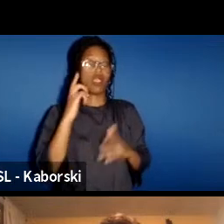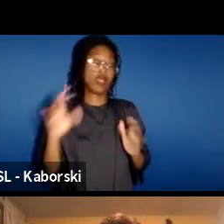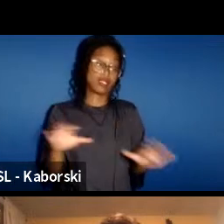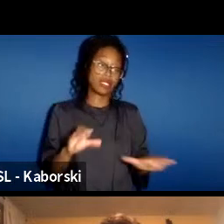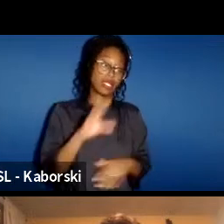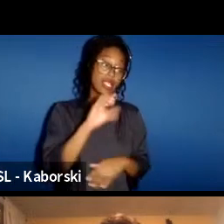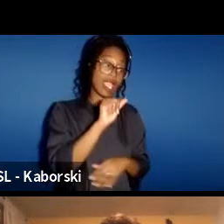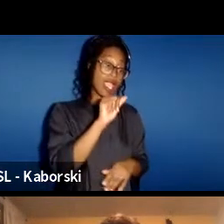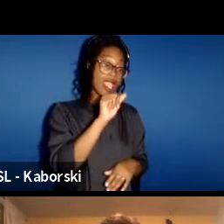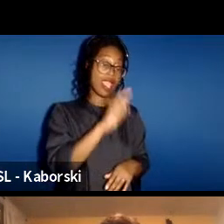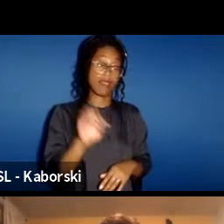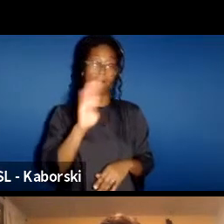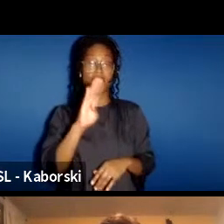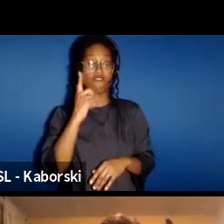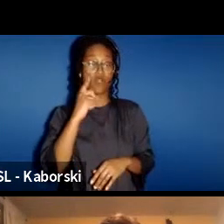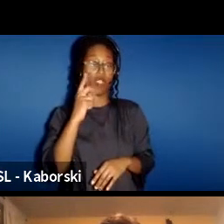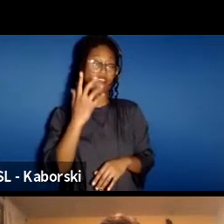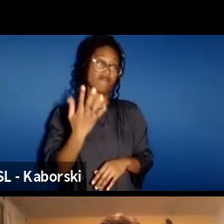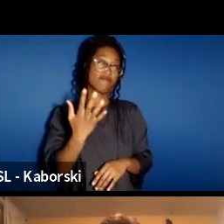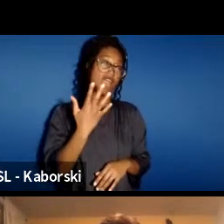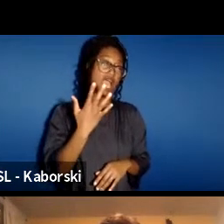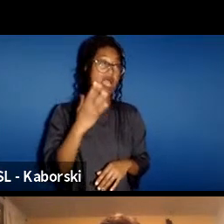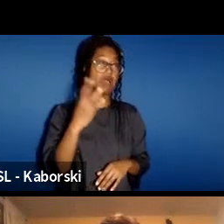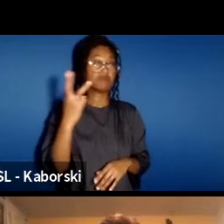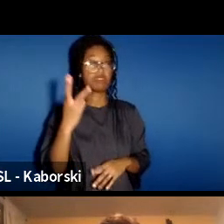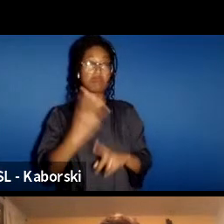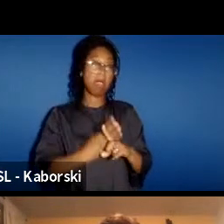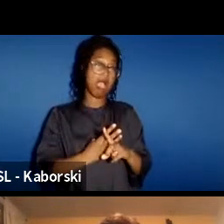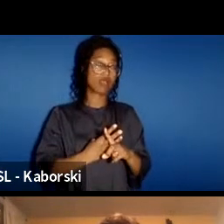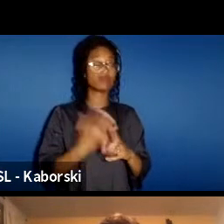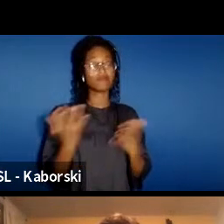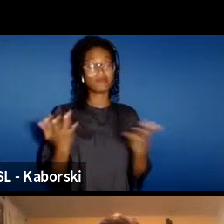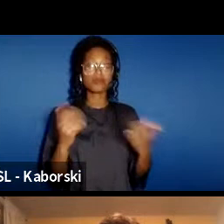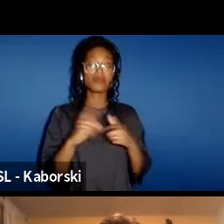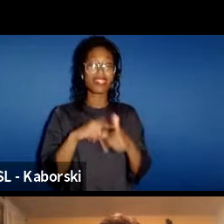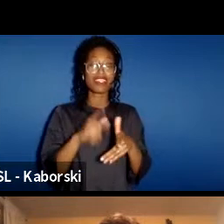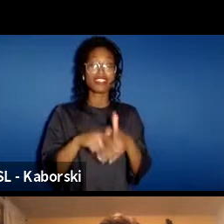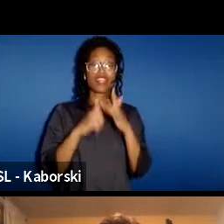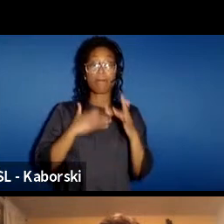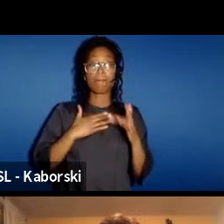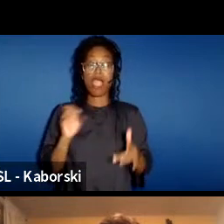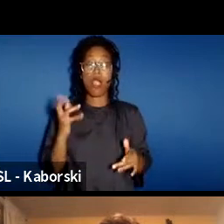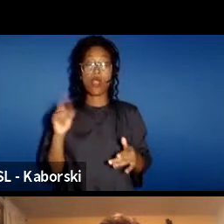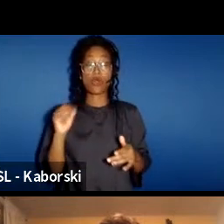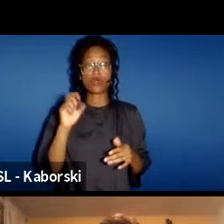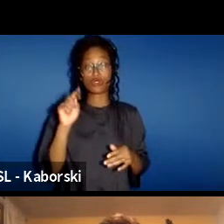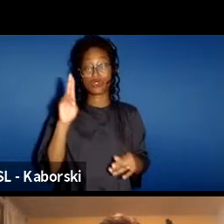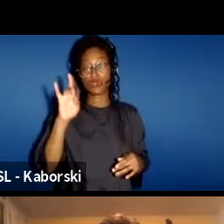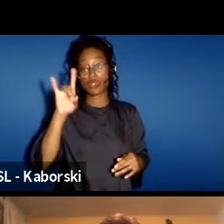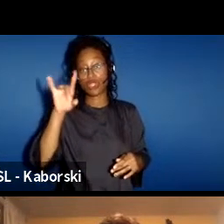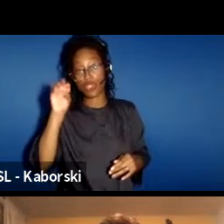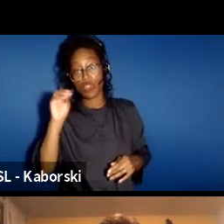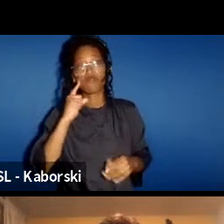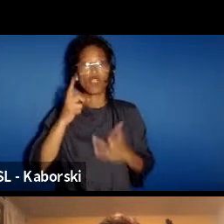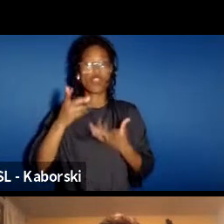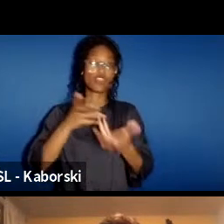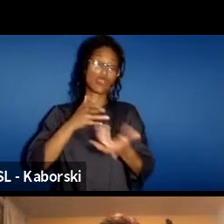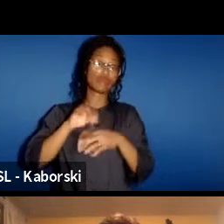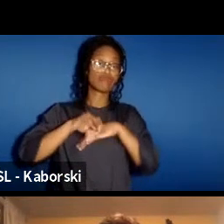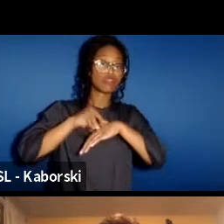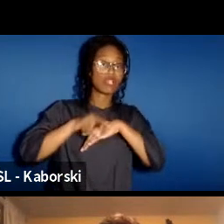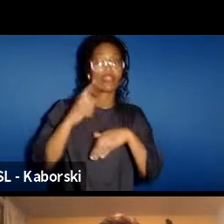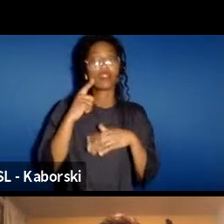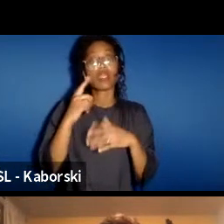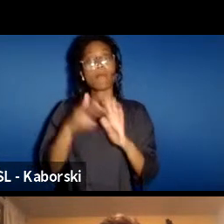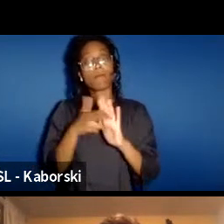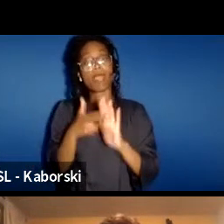or 6 months, and then started my own studio and started doing stuff with Constellation Brands and Sazerac and this kind